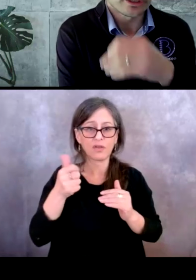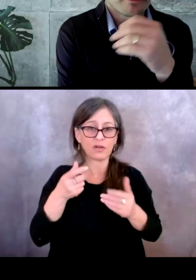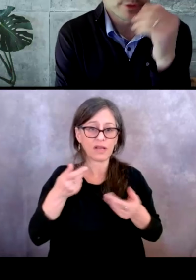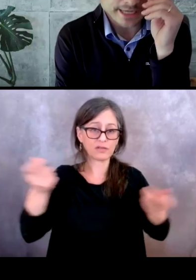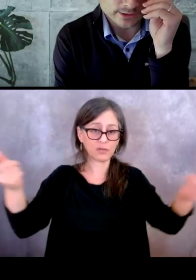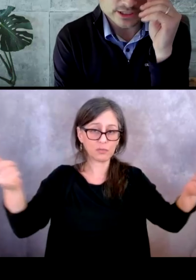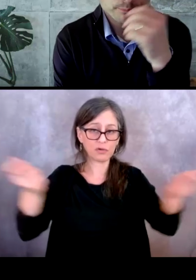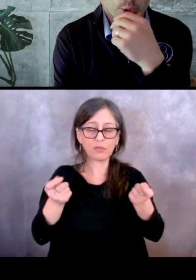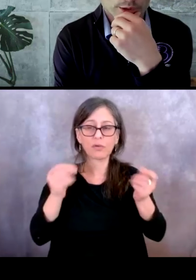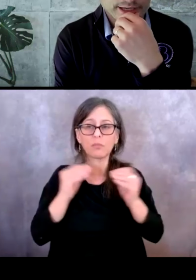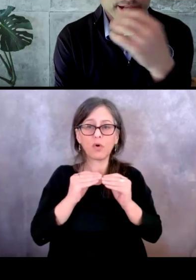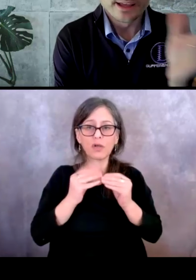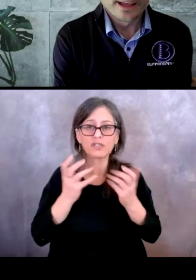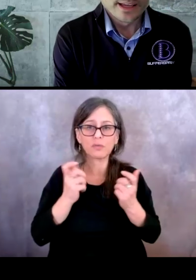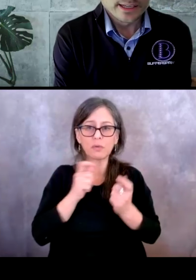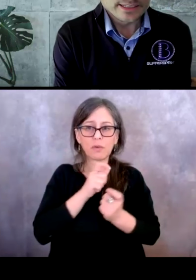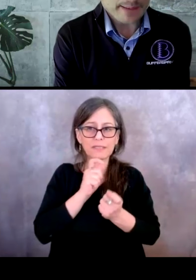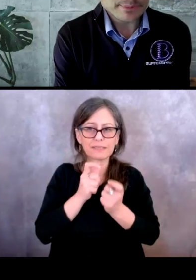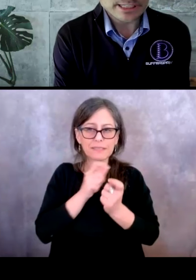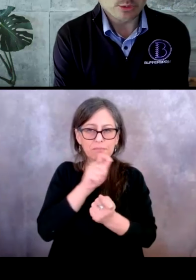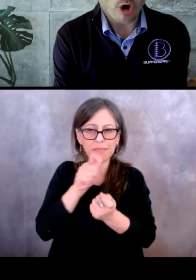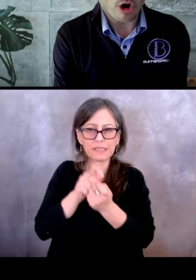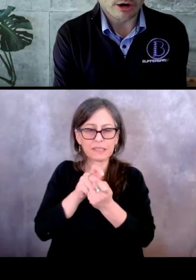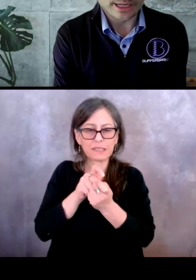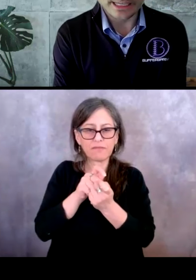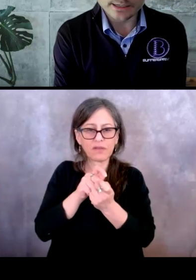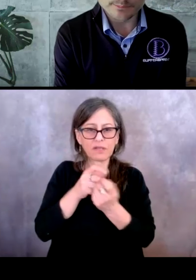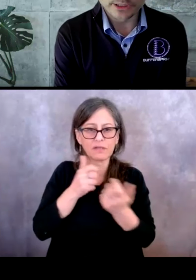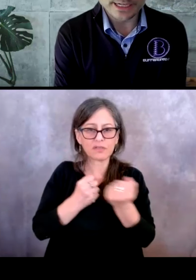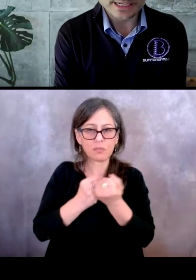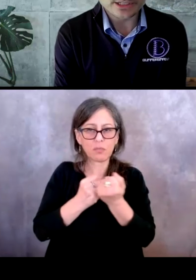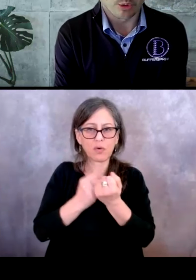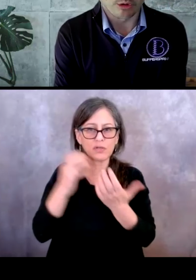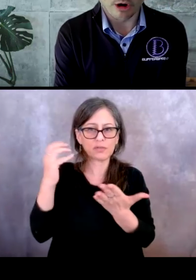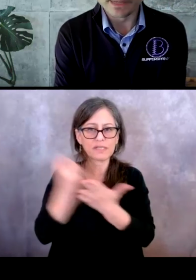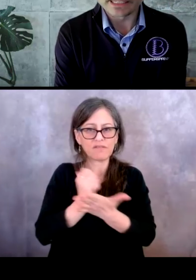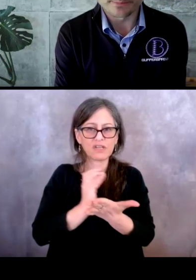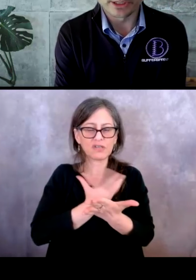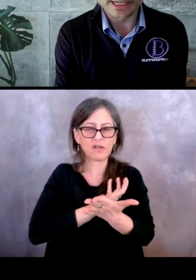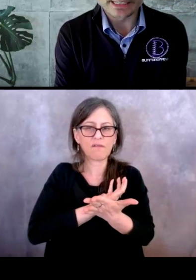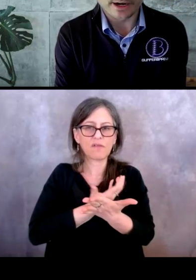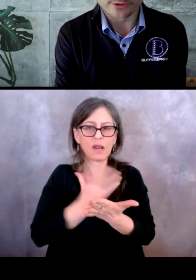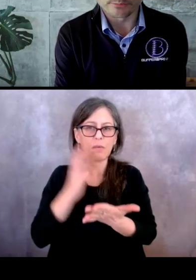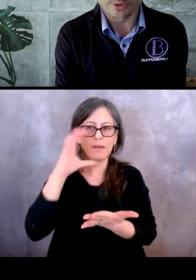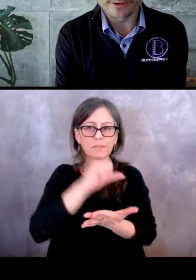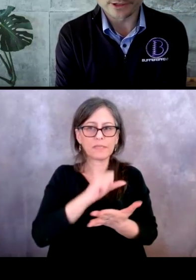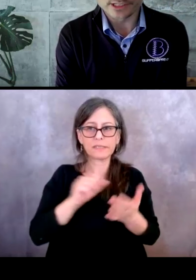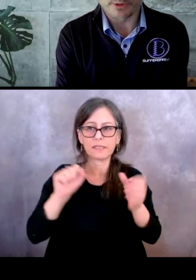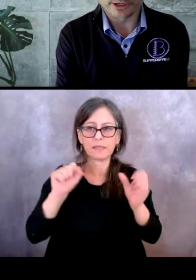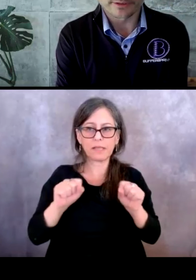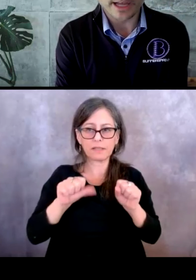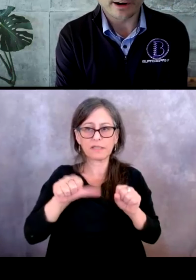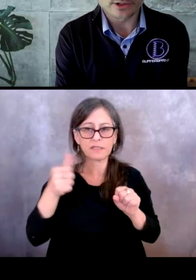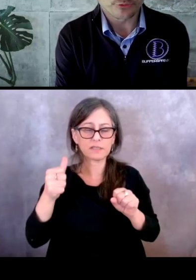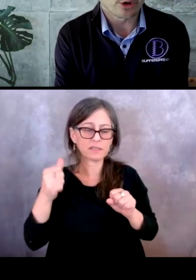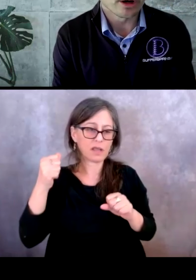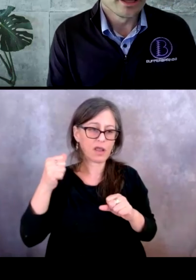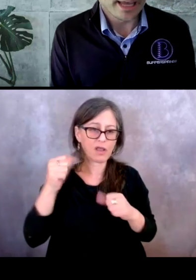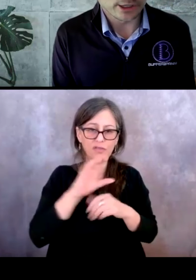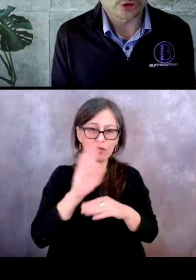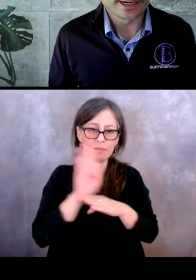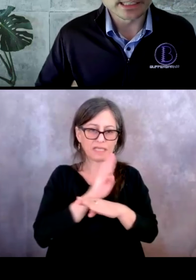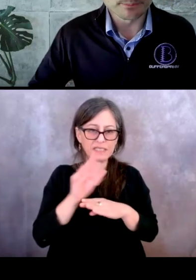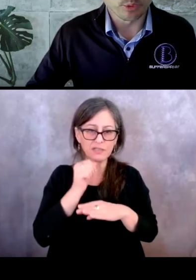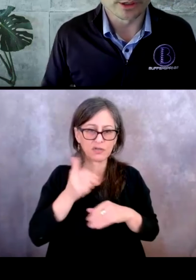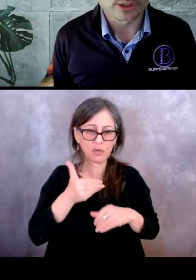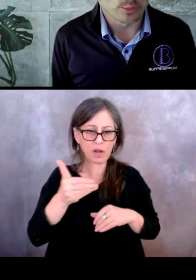So we're looking for tailored support that taps into our hidden abilities or our missed abilities that other employers aren't smart enough to hire us for,